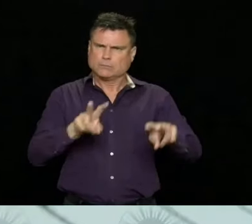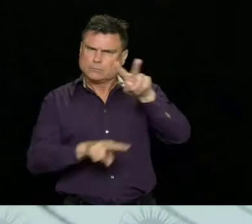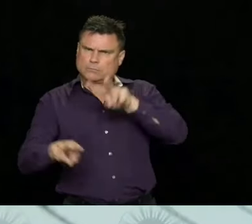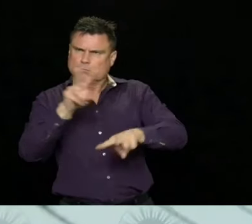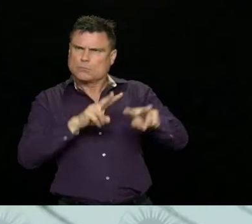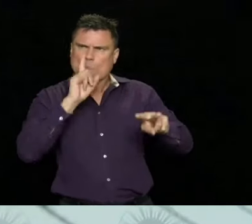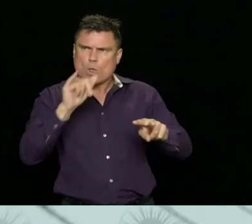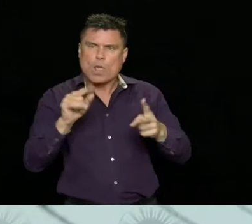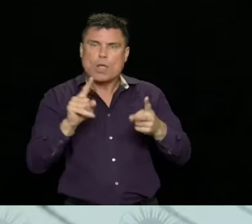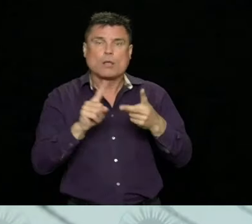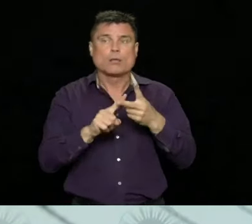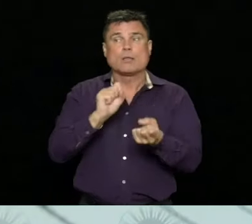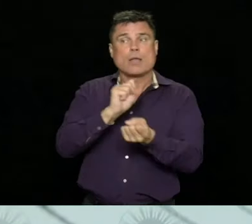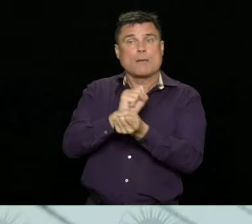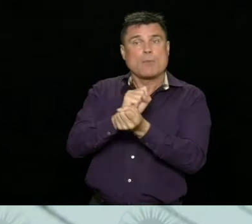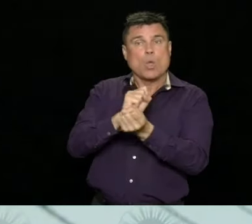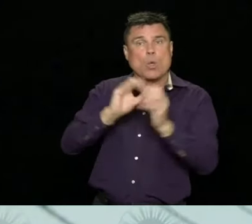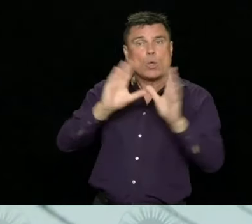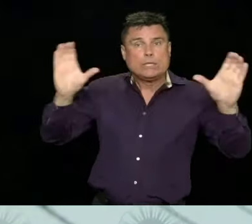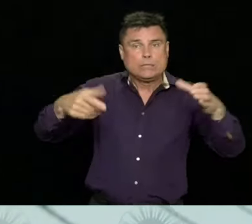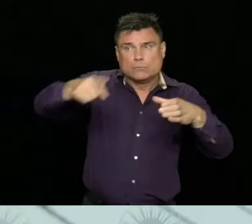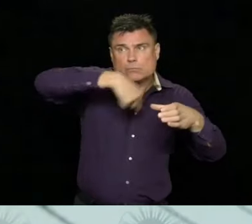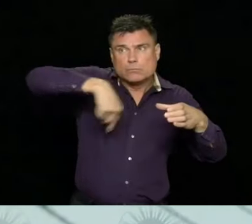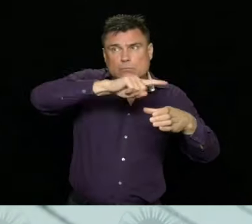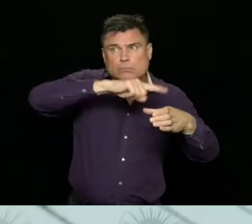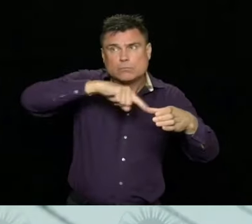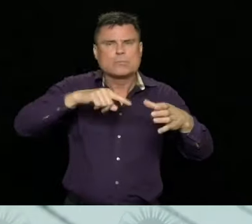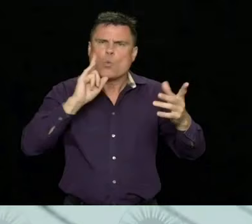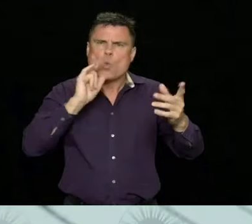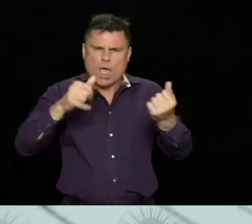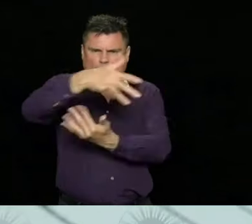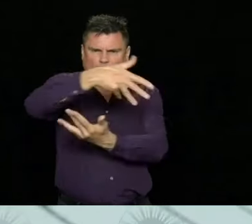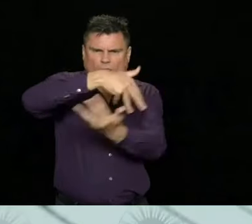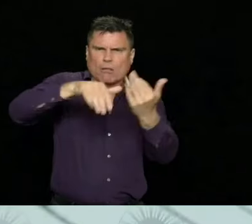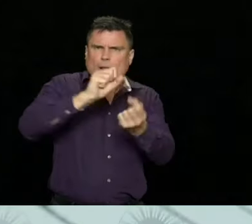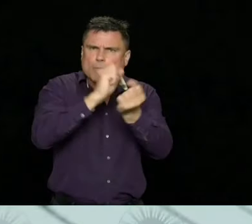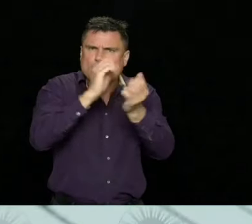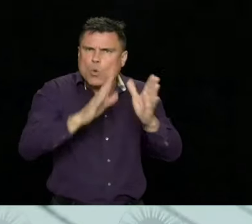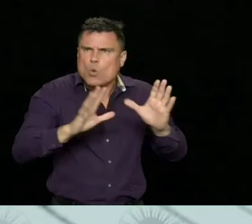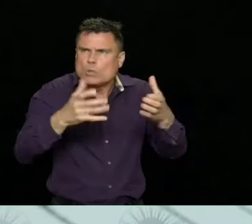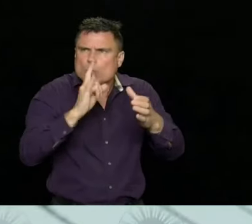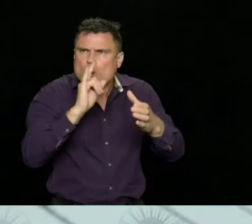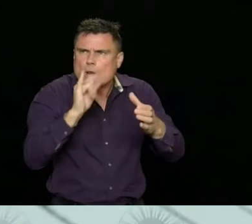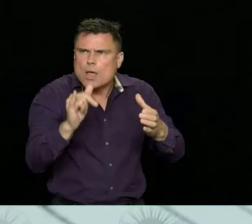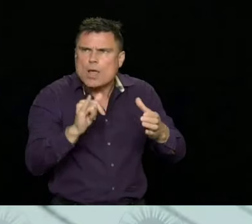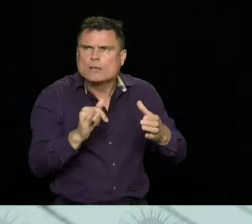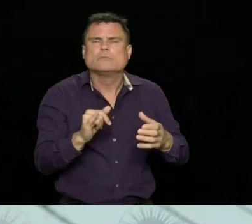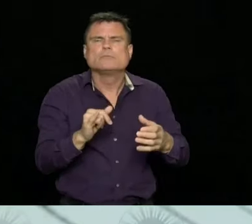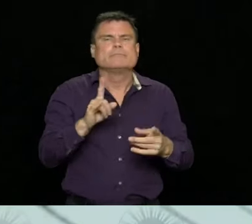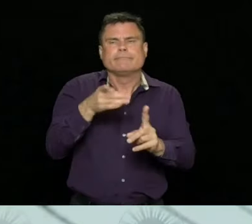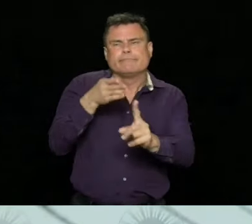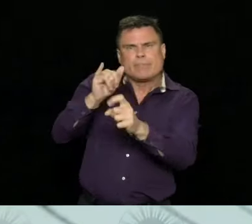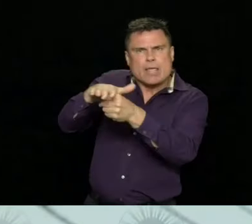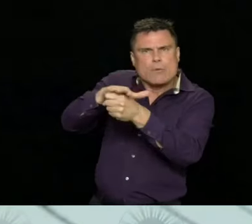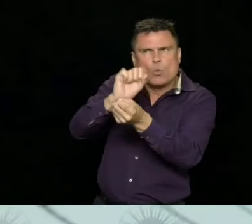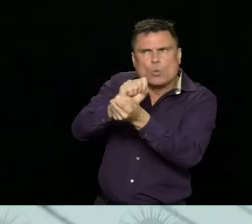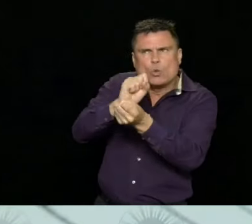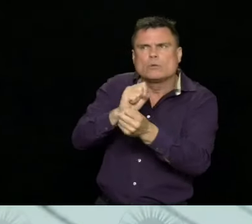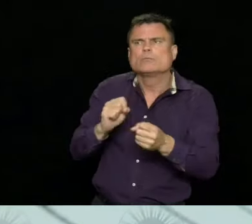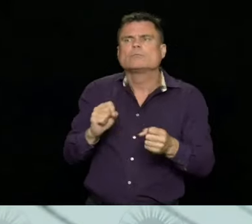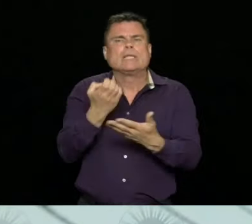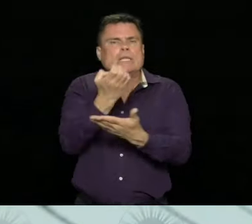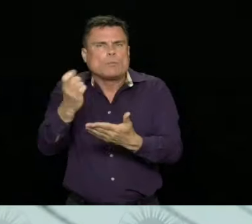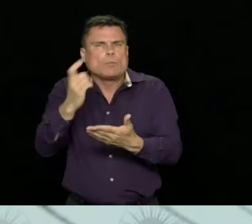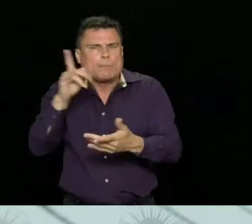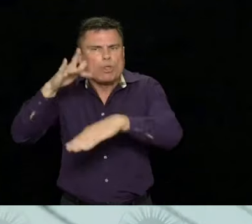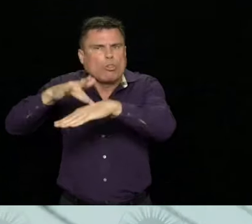areas, where certain surfaces and the machinery and equipment are being touched by many workers. I think, how do we eliminate those risks?